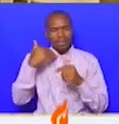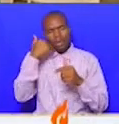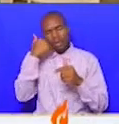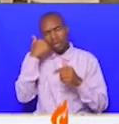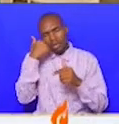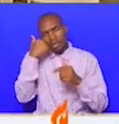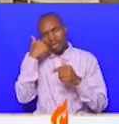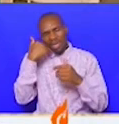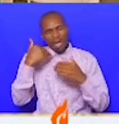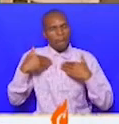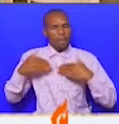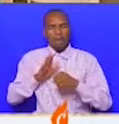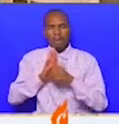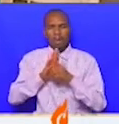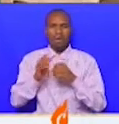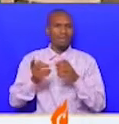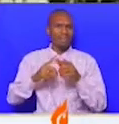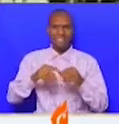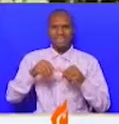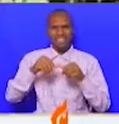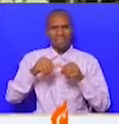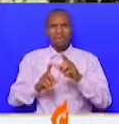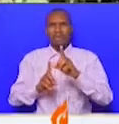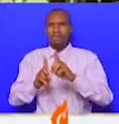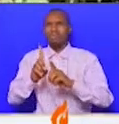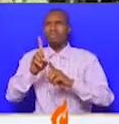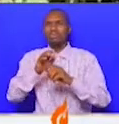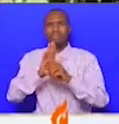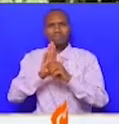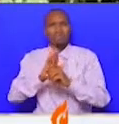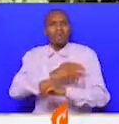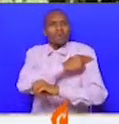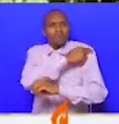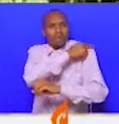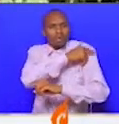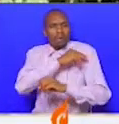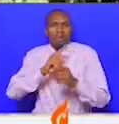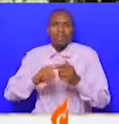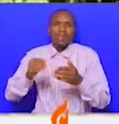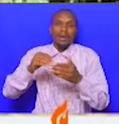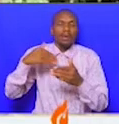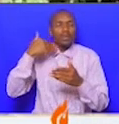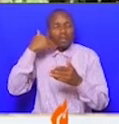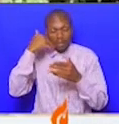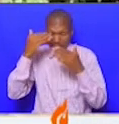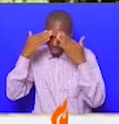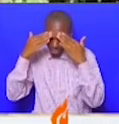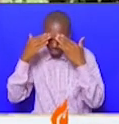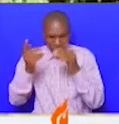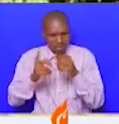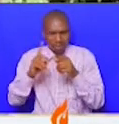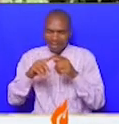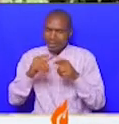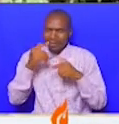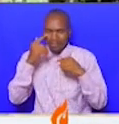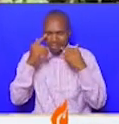mwenyira ase igo onyare kuba ogoetana na chinya gitari ao ao gurende uriru wumbura igu wabono niga akorera gucha